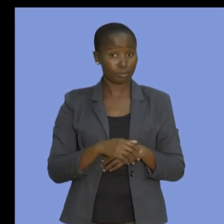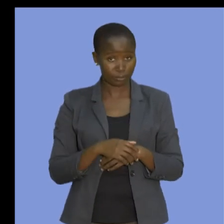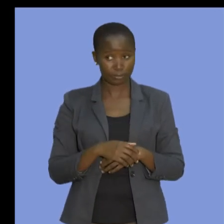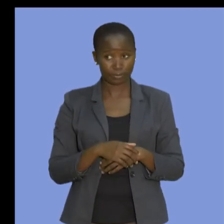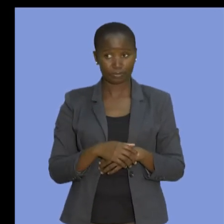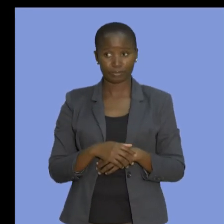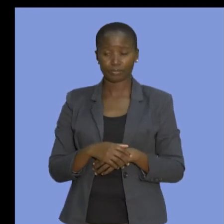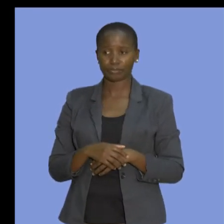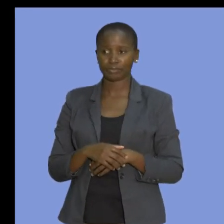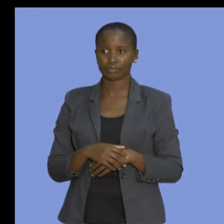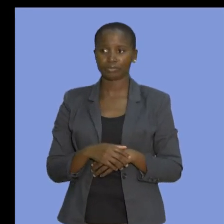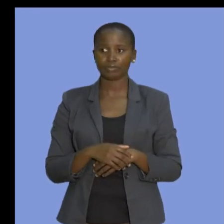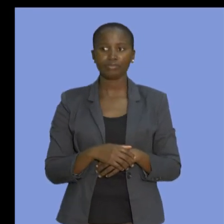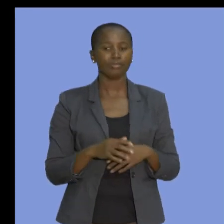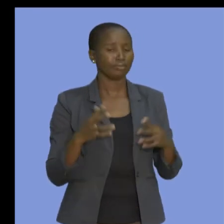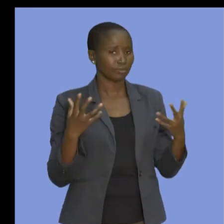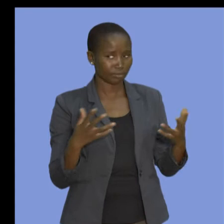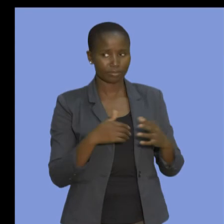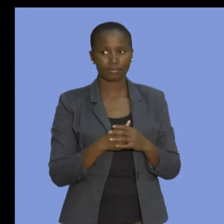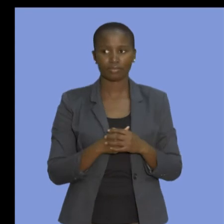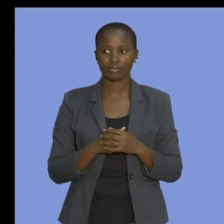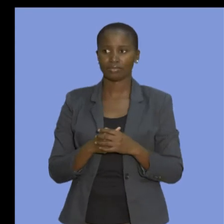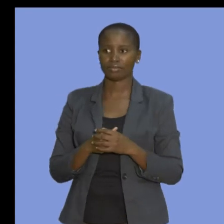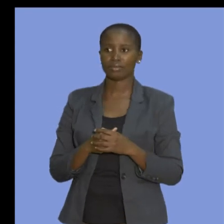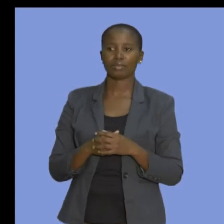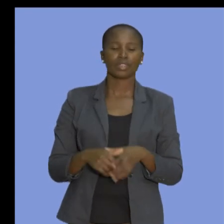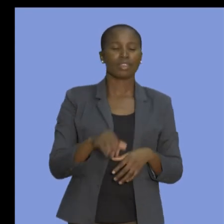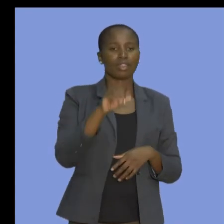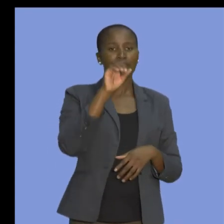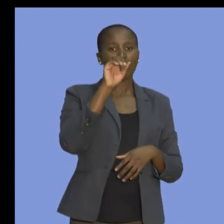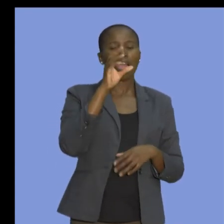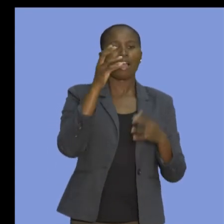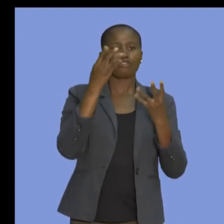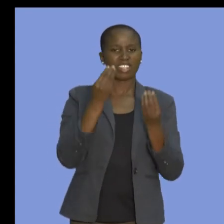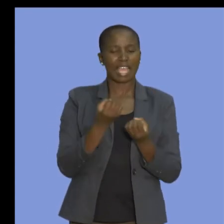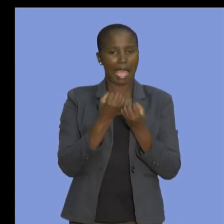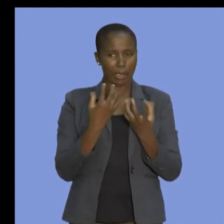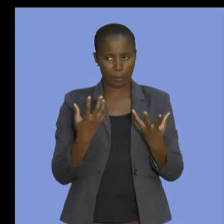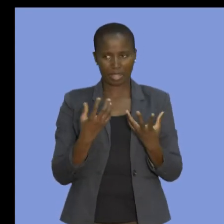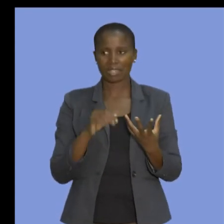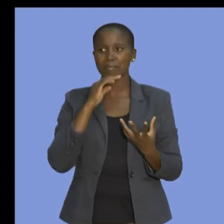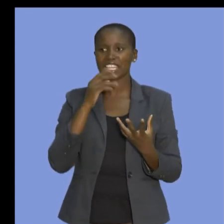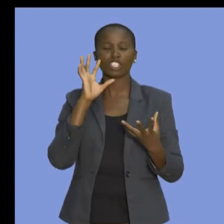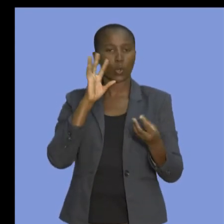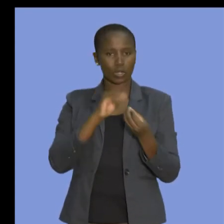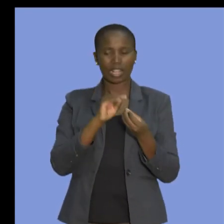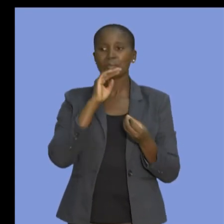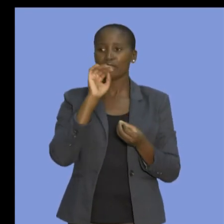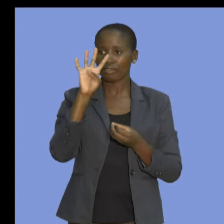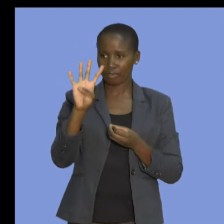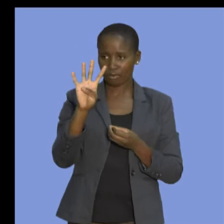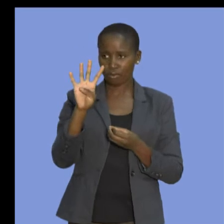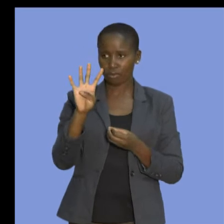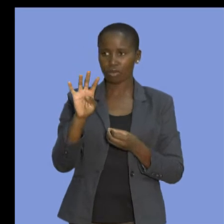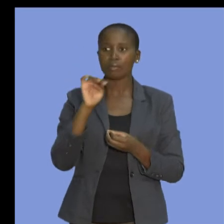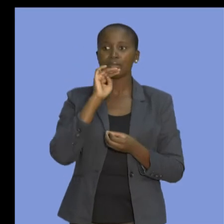Then, the frequency will be the total tally. I just have to check. This is 4 in there, 4.